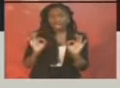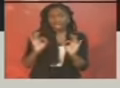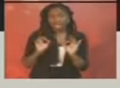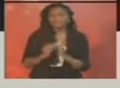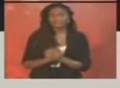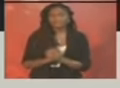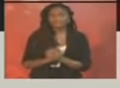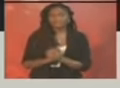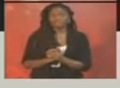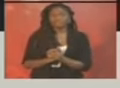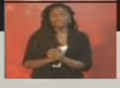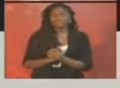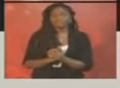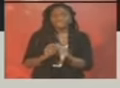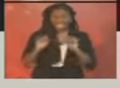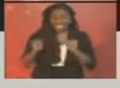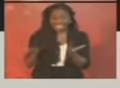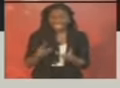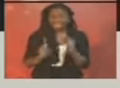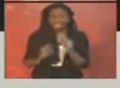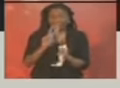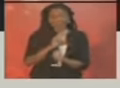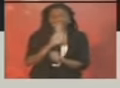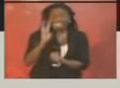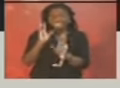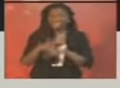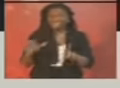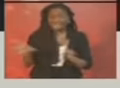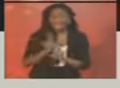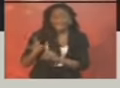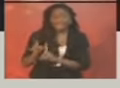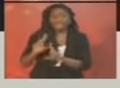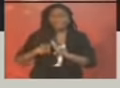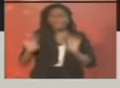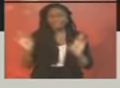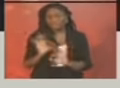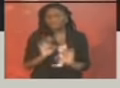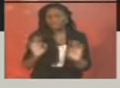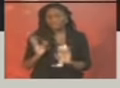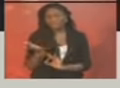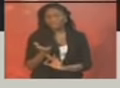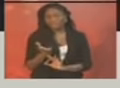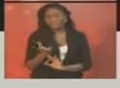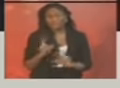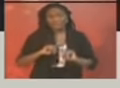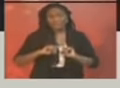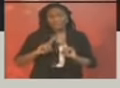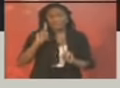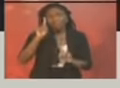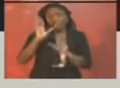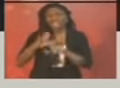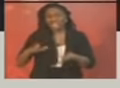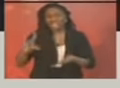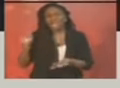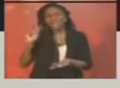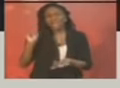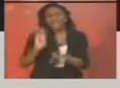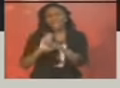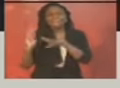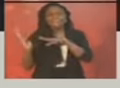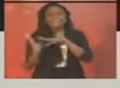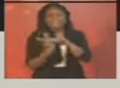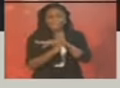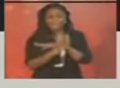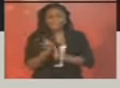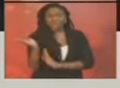26 cases. But in Barbados, we had a death in a child yesterday. The PCR was